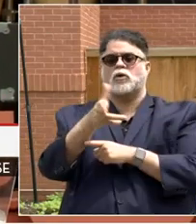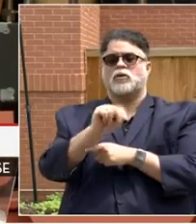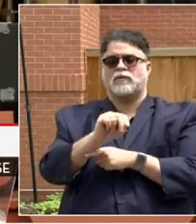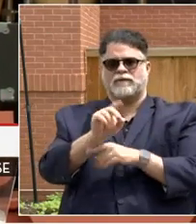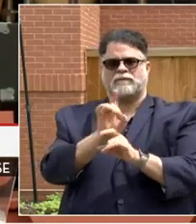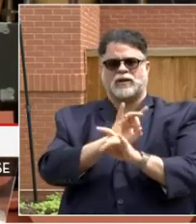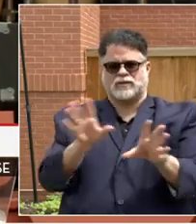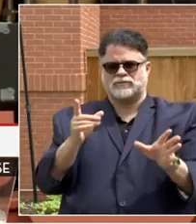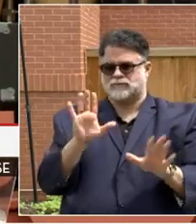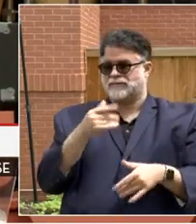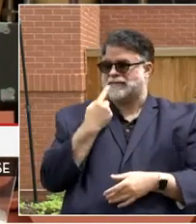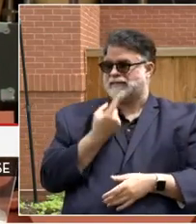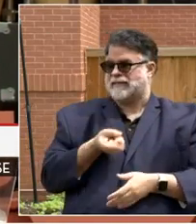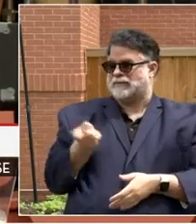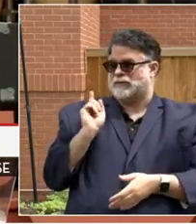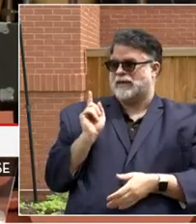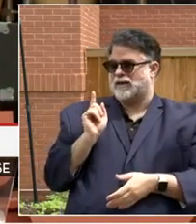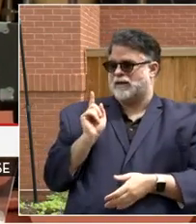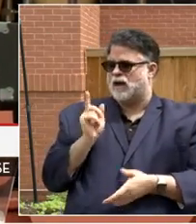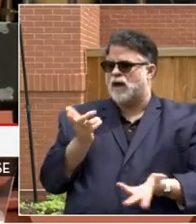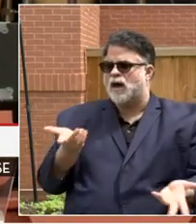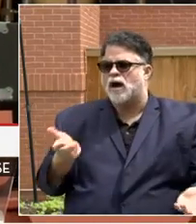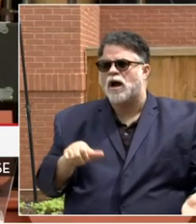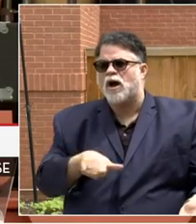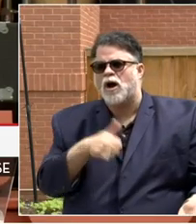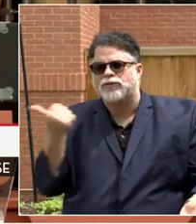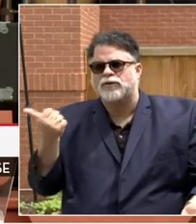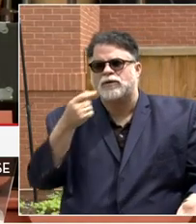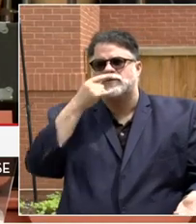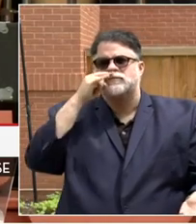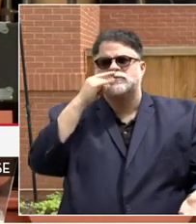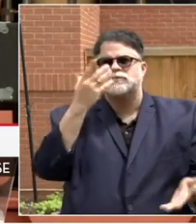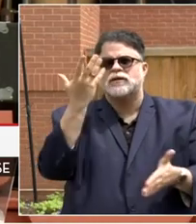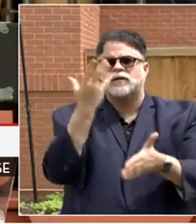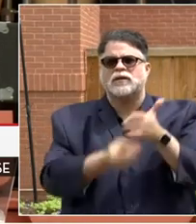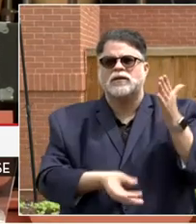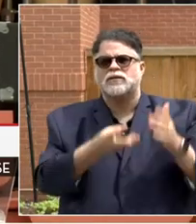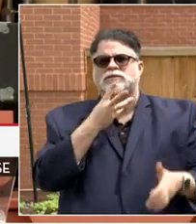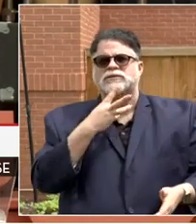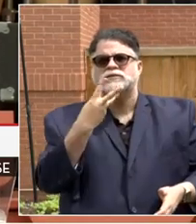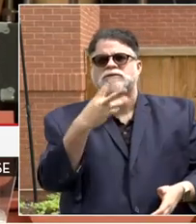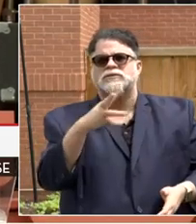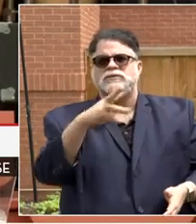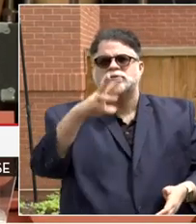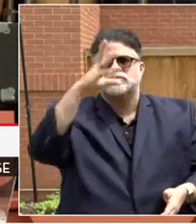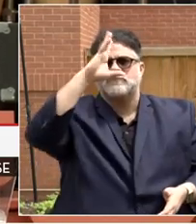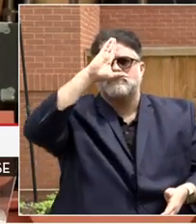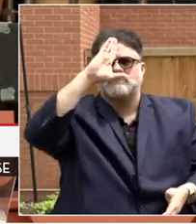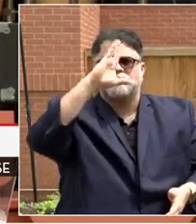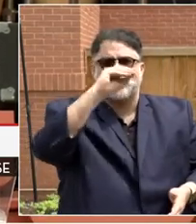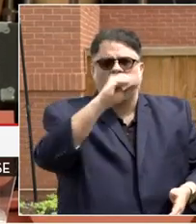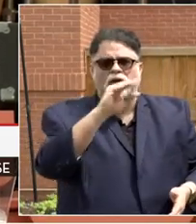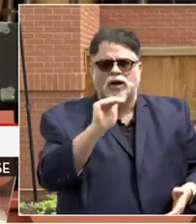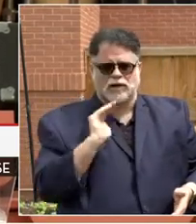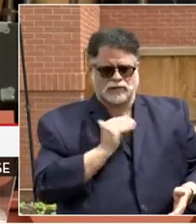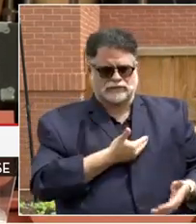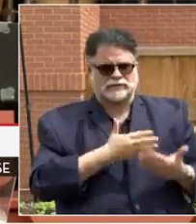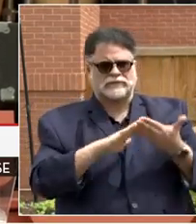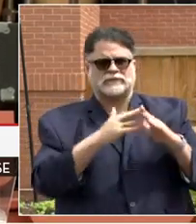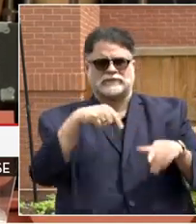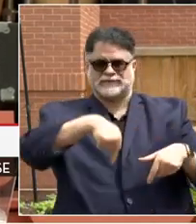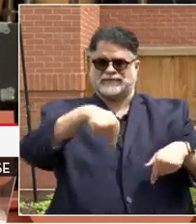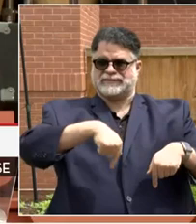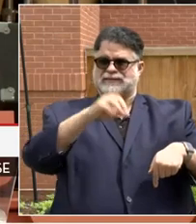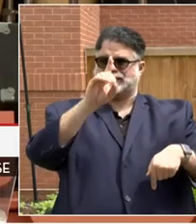lost another child, a 16-year-old boy who was shot and killed in our city. We know that people are